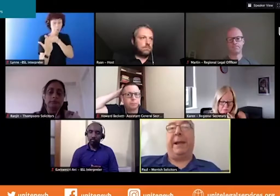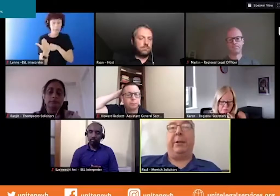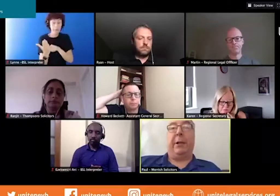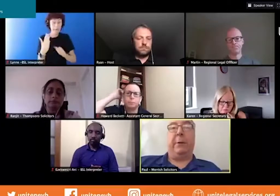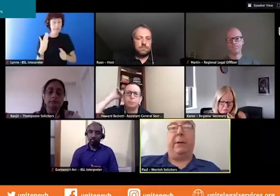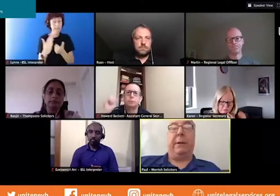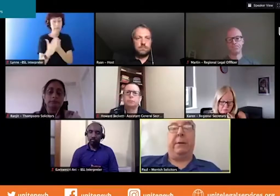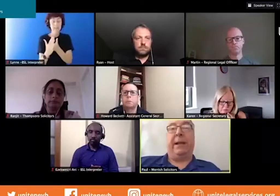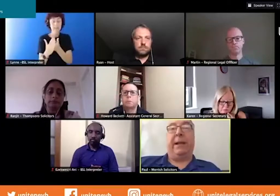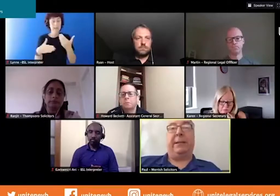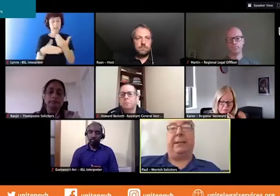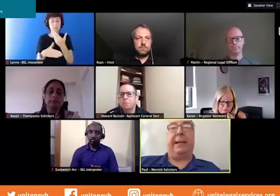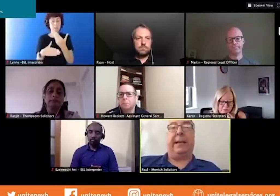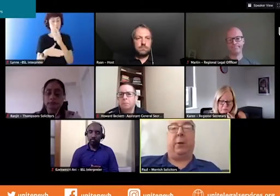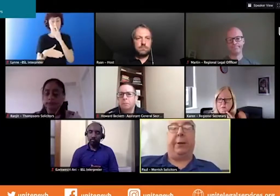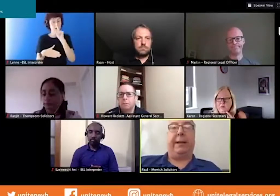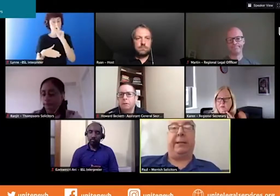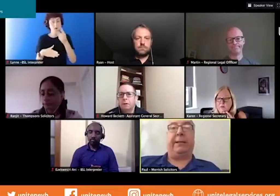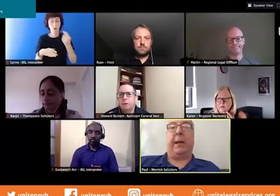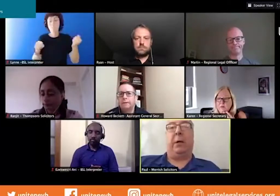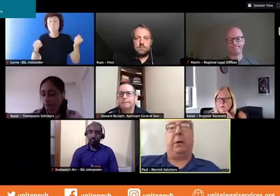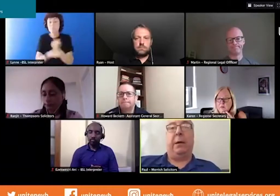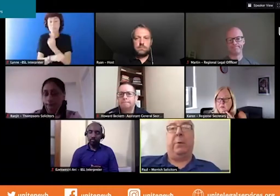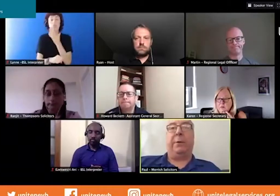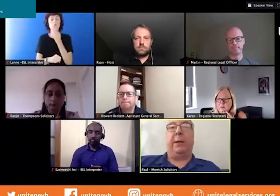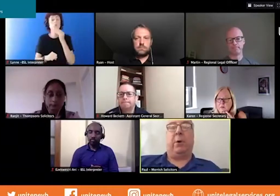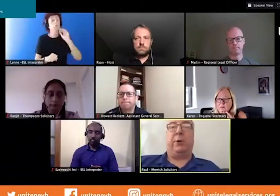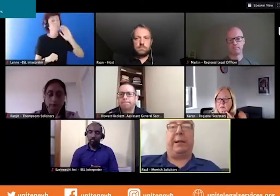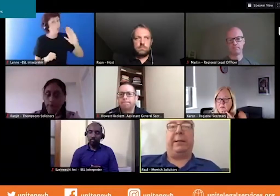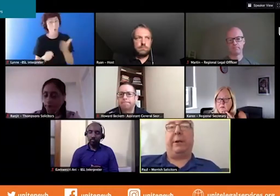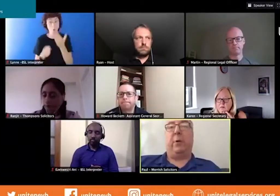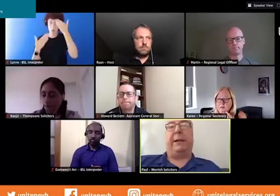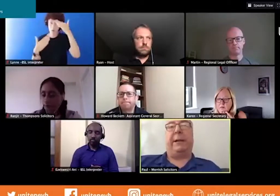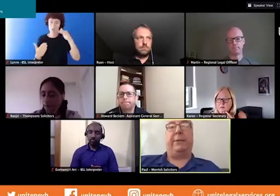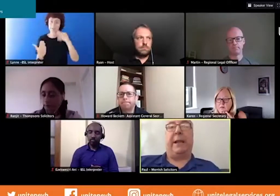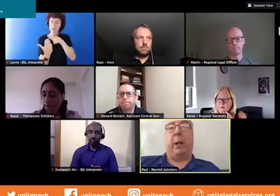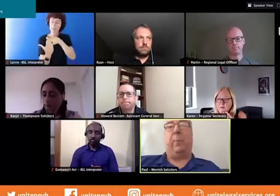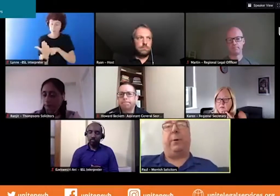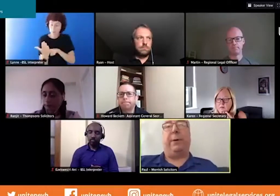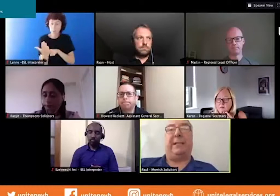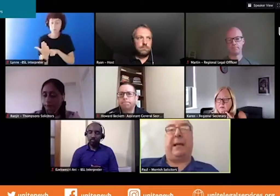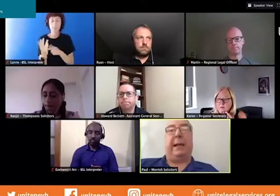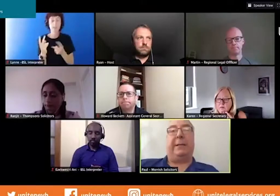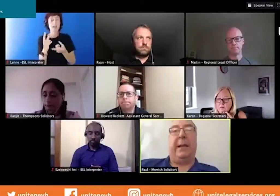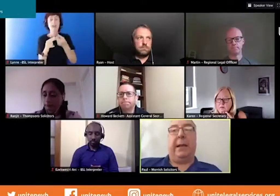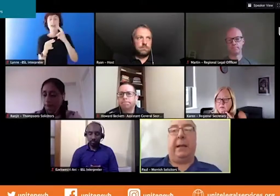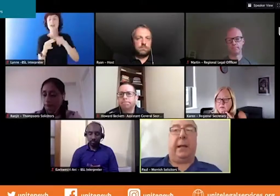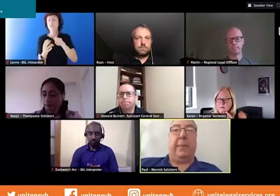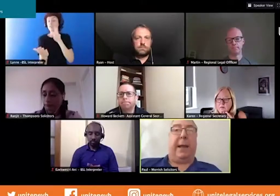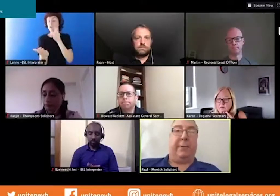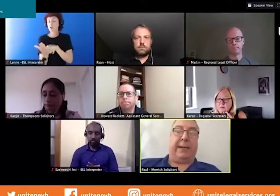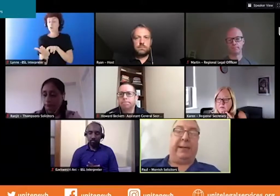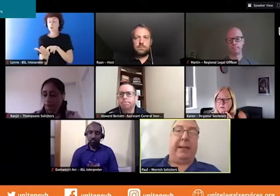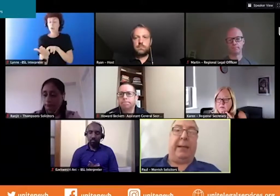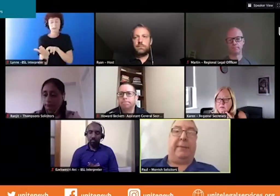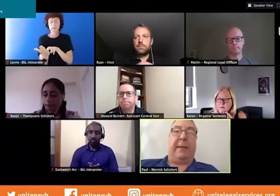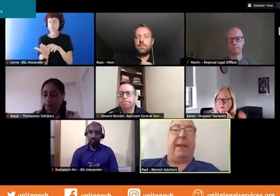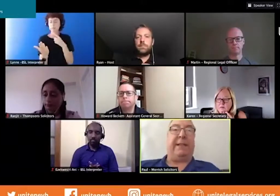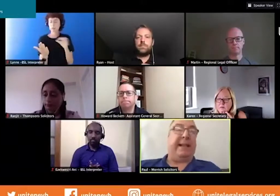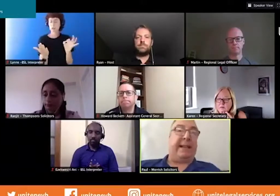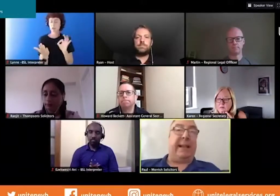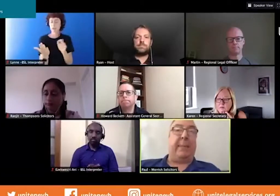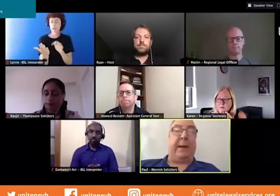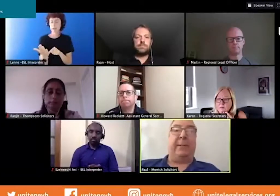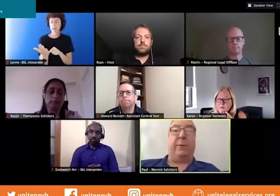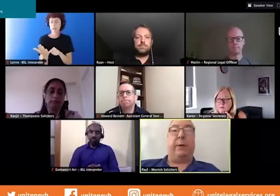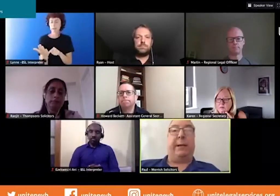make you do in relation to taking holidays. So start with your contract, and if the contract doesn't help or it's silent about it, then the next thing to